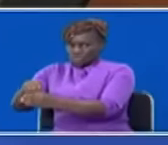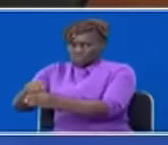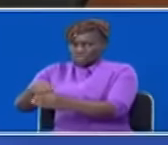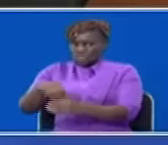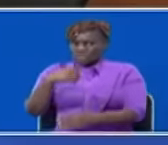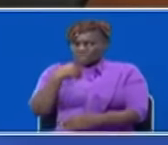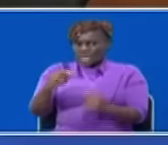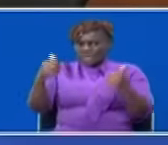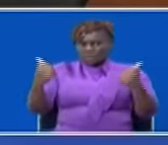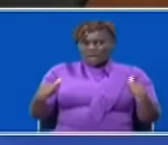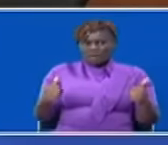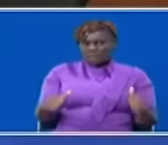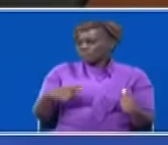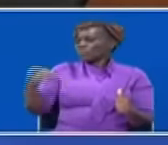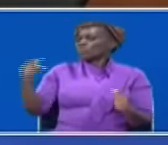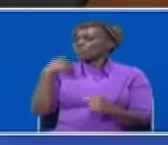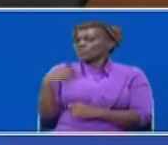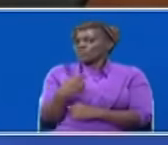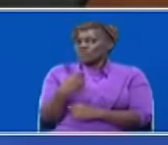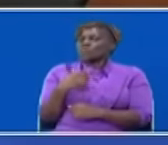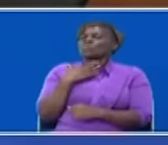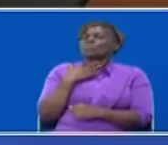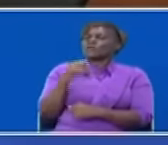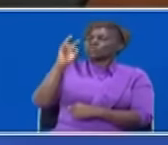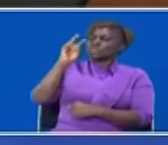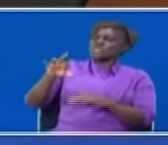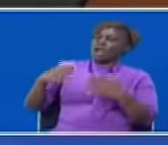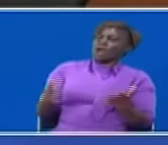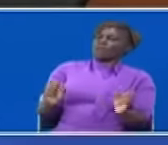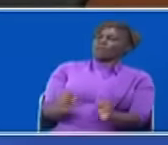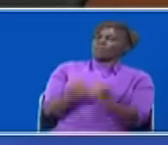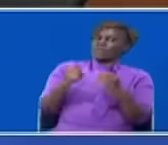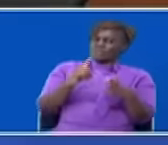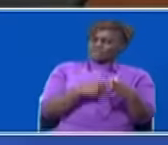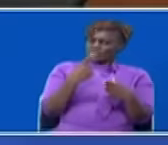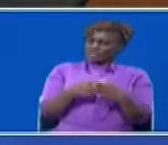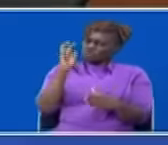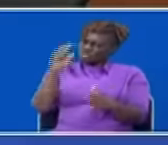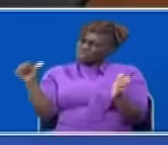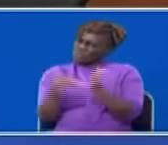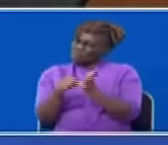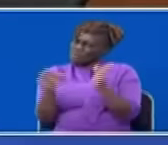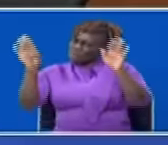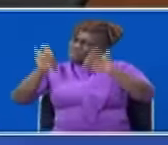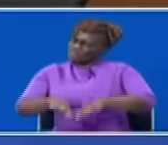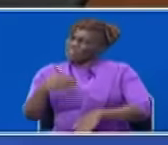exactly wanaenda na nani. Ndiyo tuangalie vile mambo itakuwa. And then unaona kuna shida huko Rift Valley.